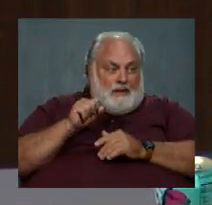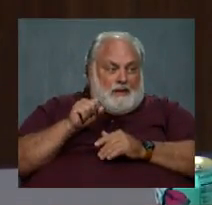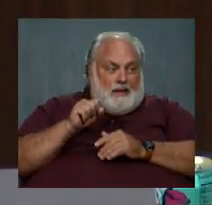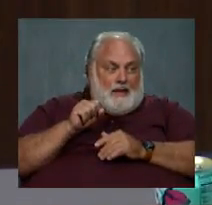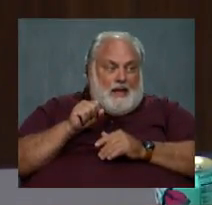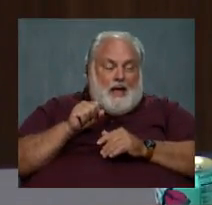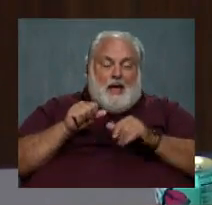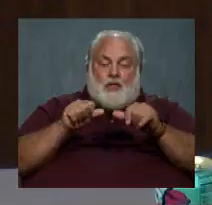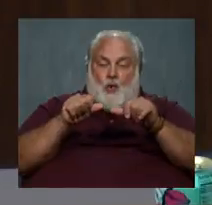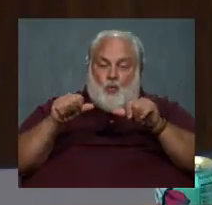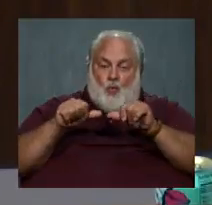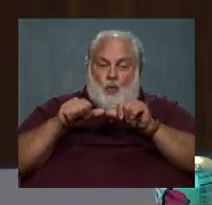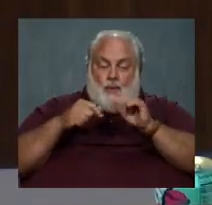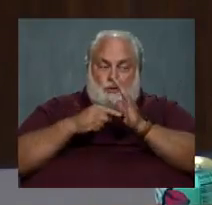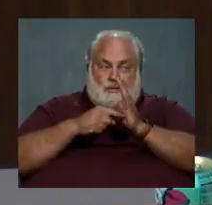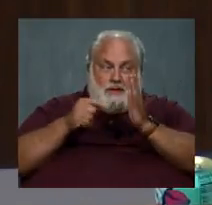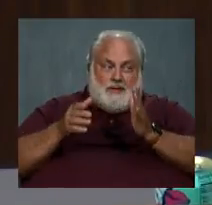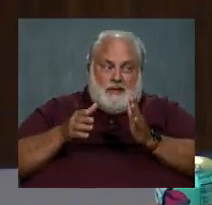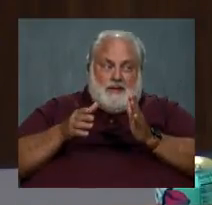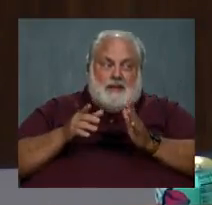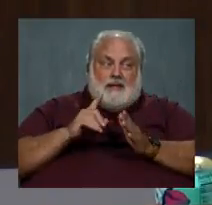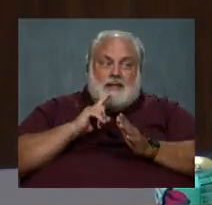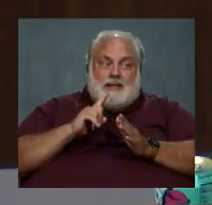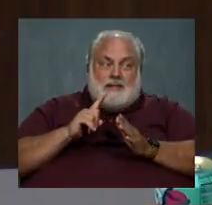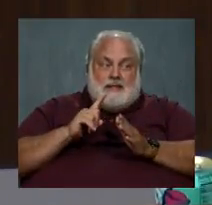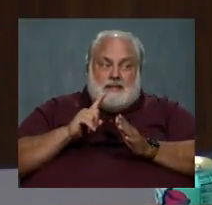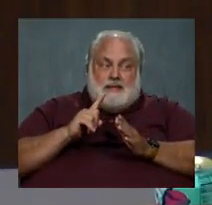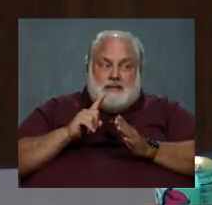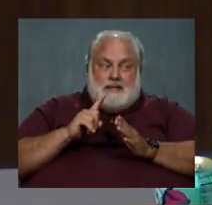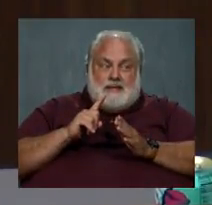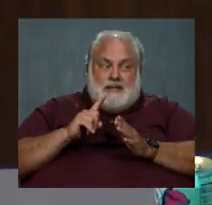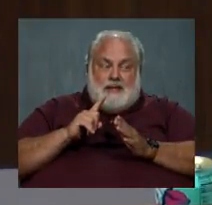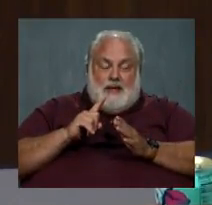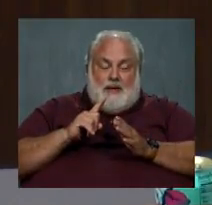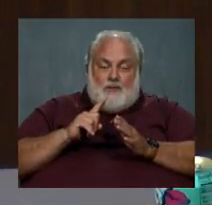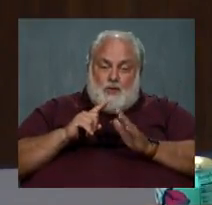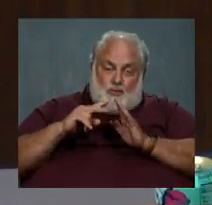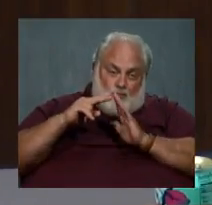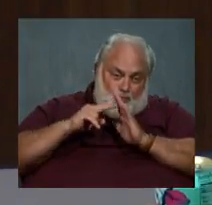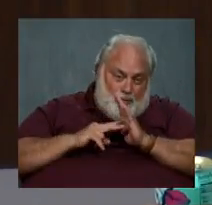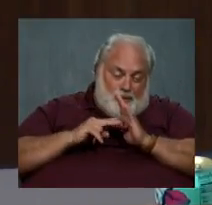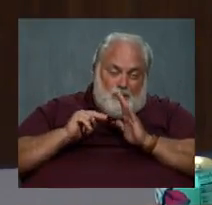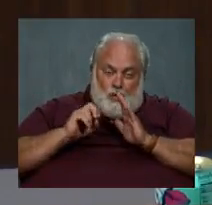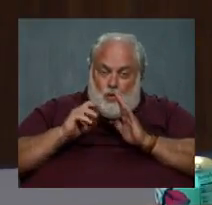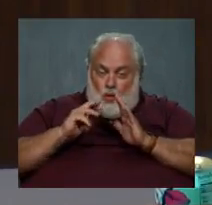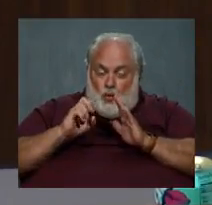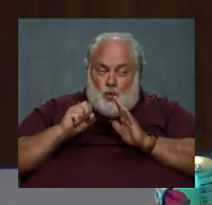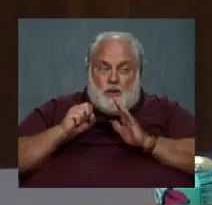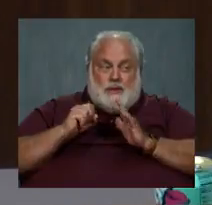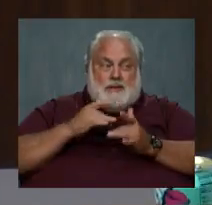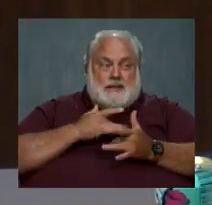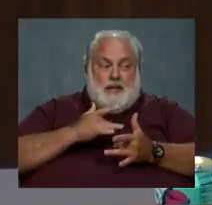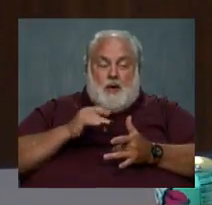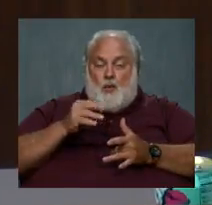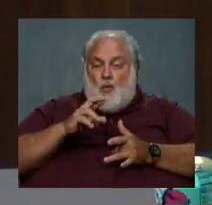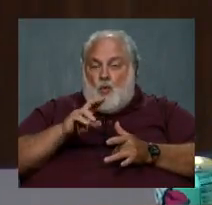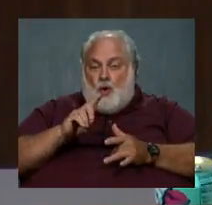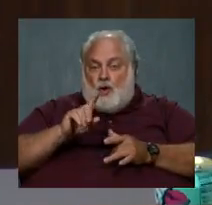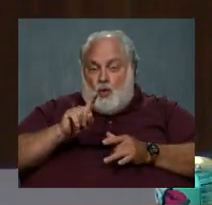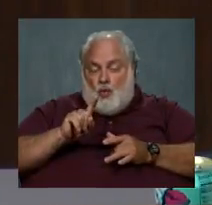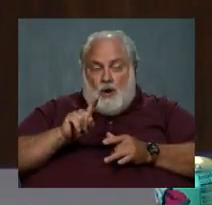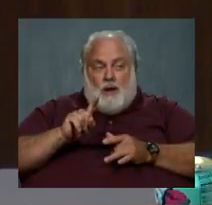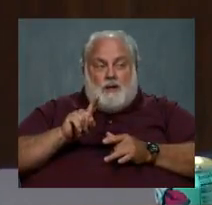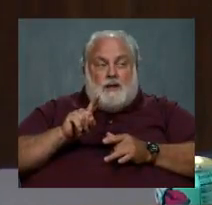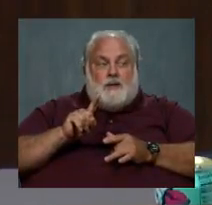a ward representative, is that I don't know whether you keep up with the news and all that, but usually Ward 1 is a dumping